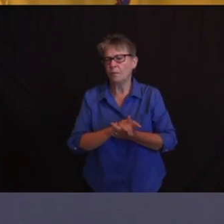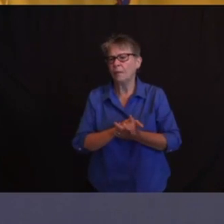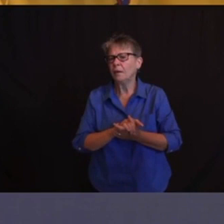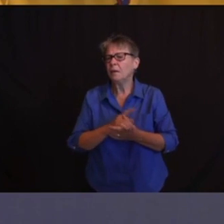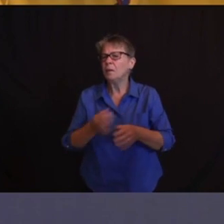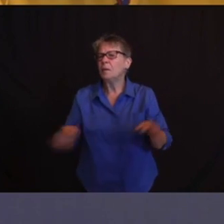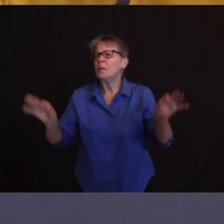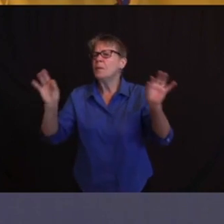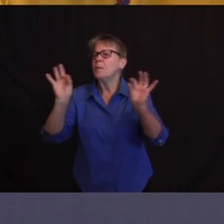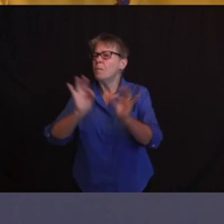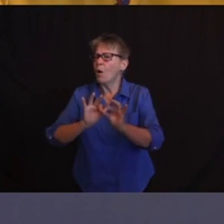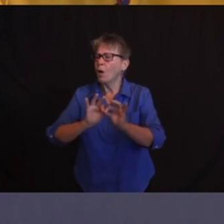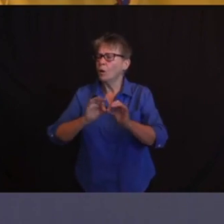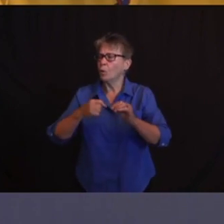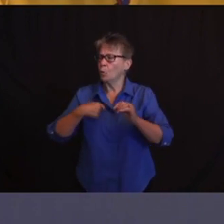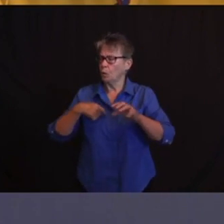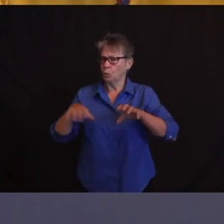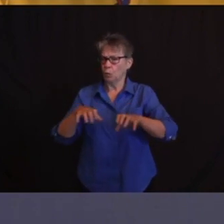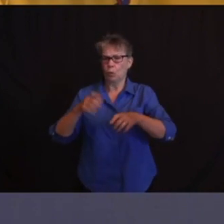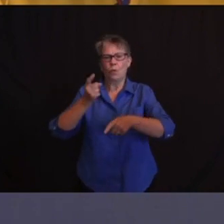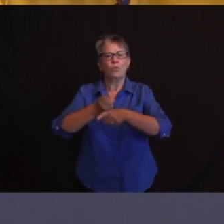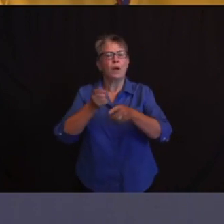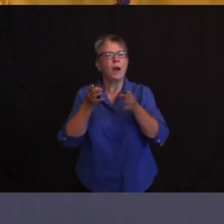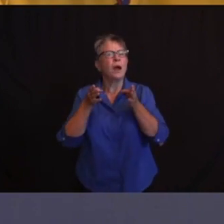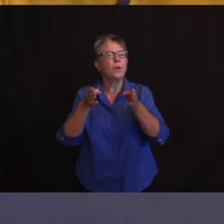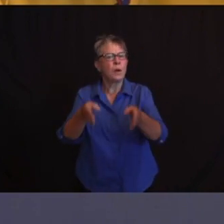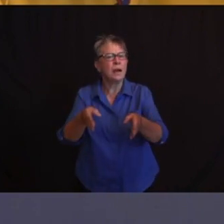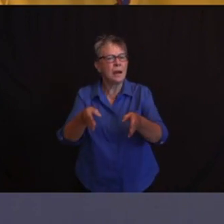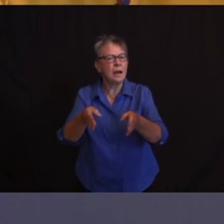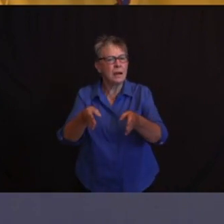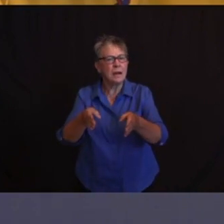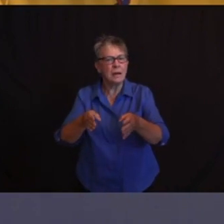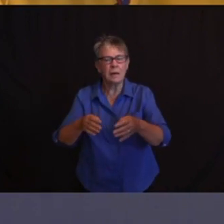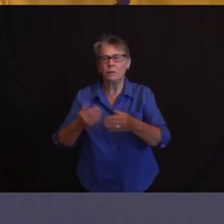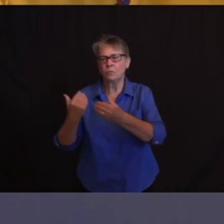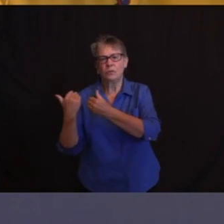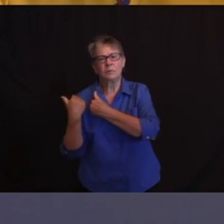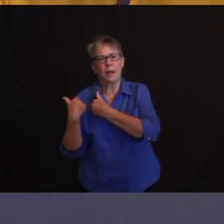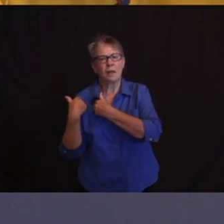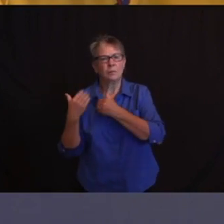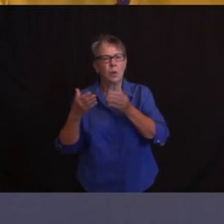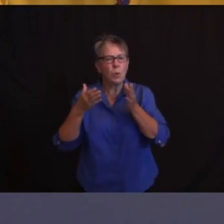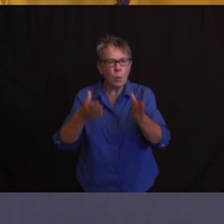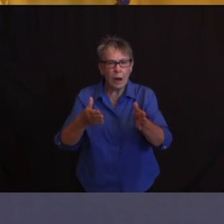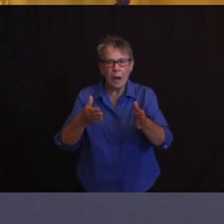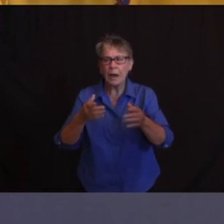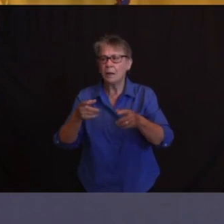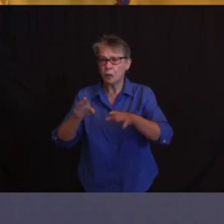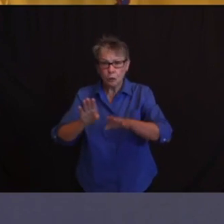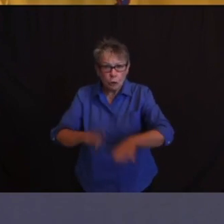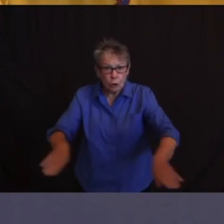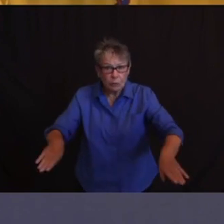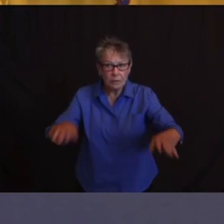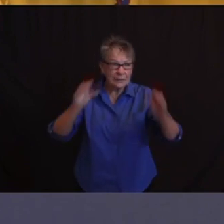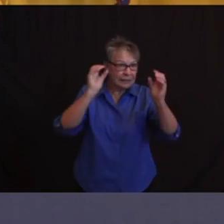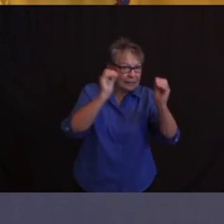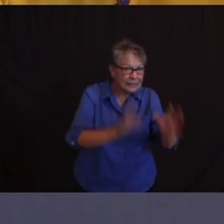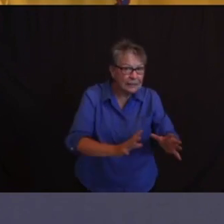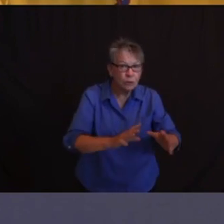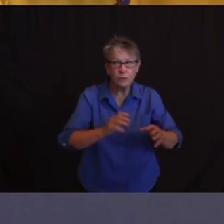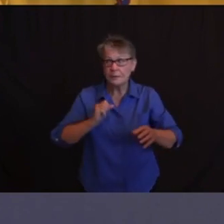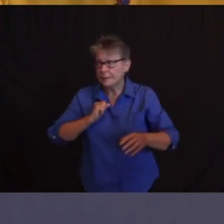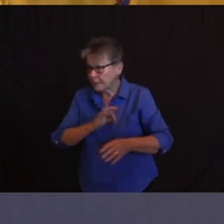and only if we can be convinced that we can protect all lives here, the kids, the teachers,